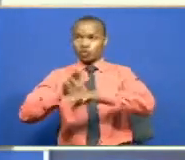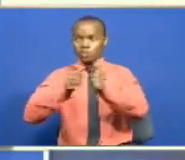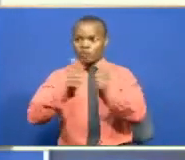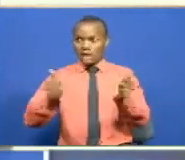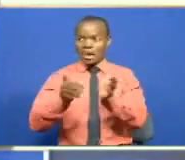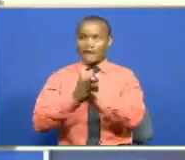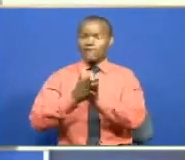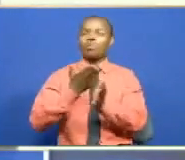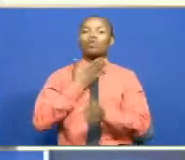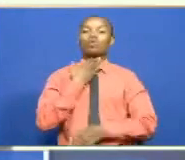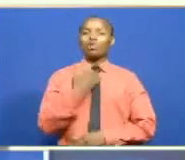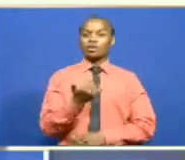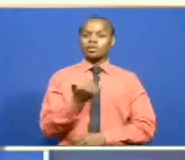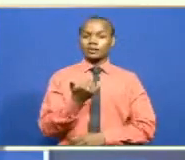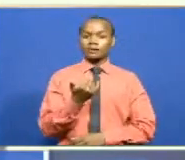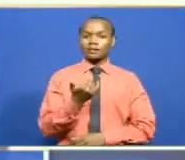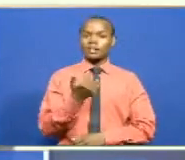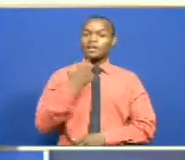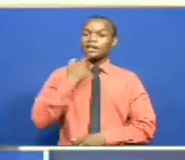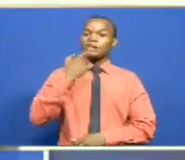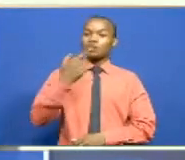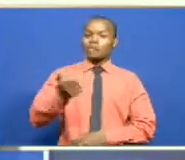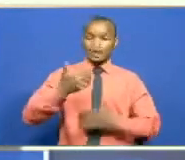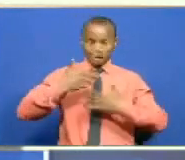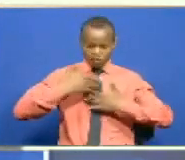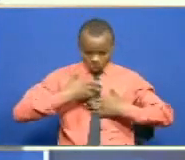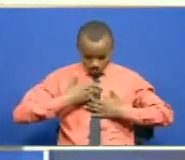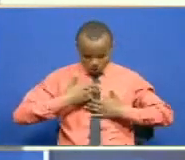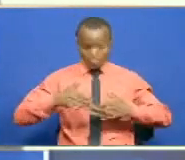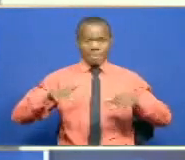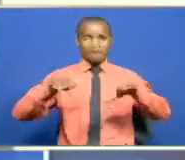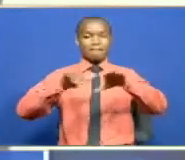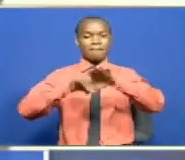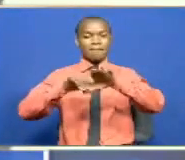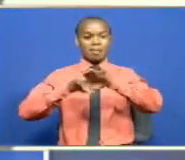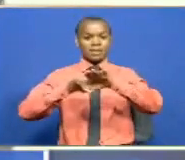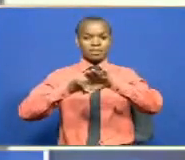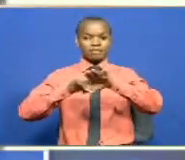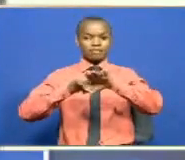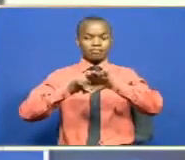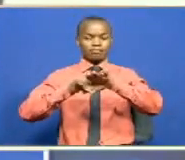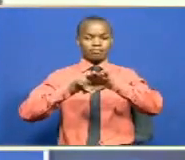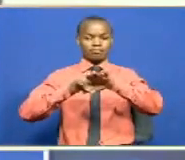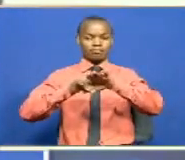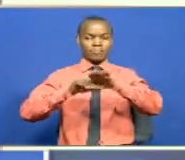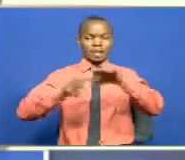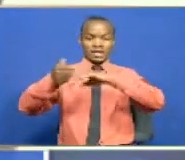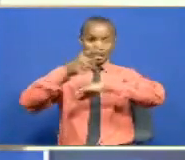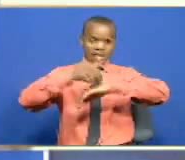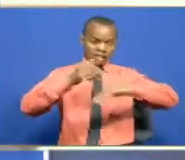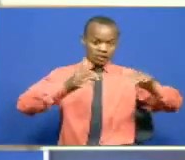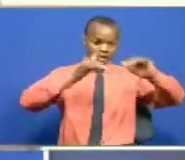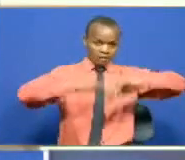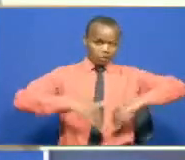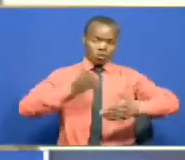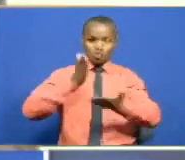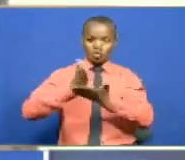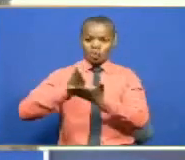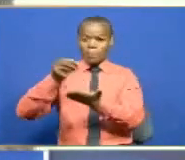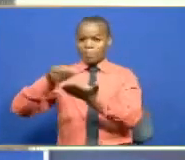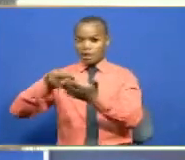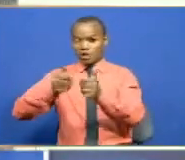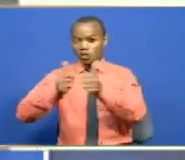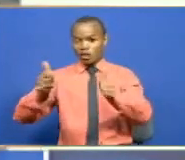assure our honorable members of National Assembly that this will be money well spent.